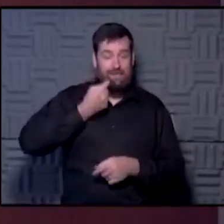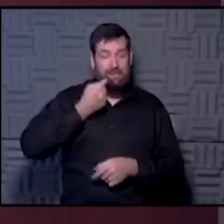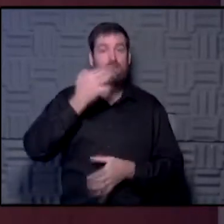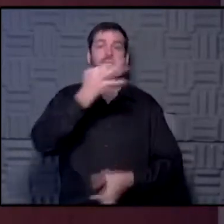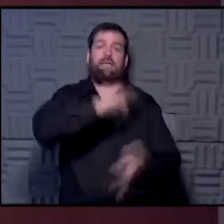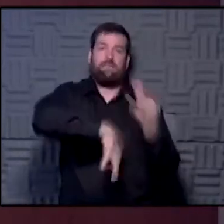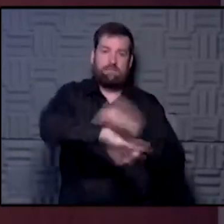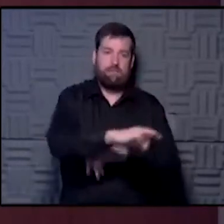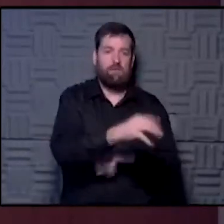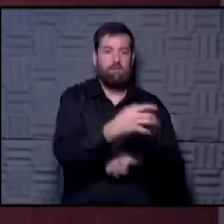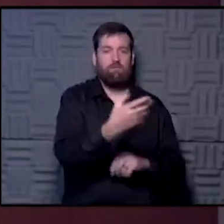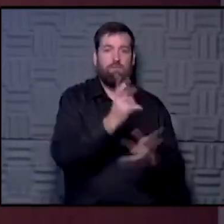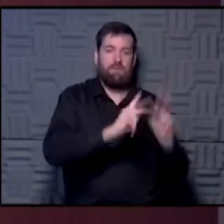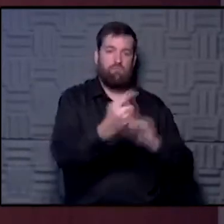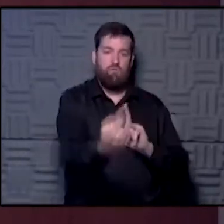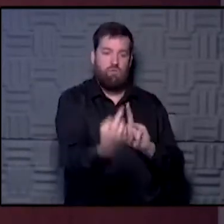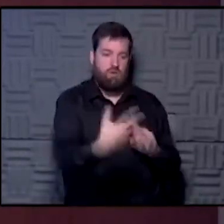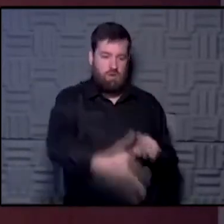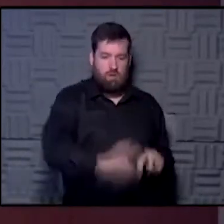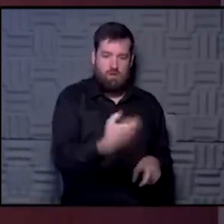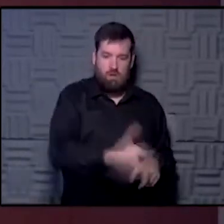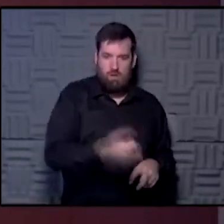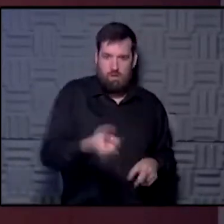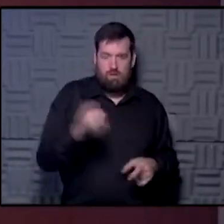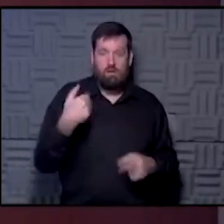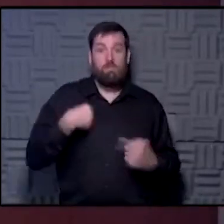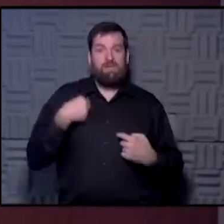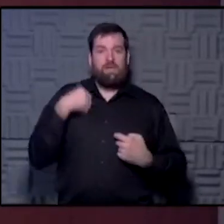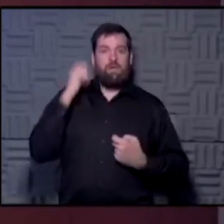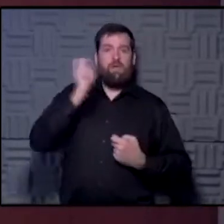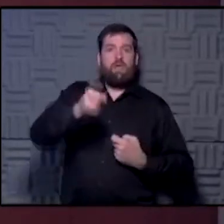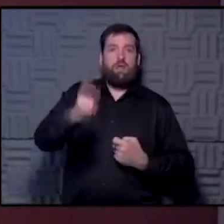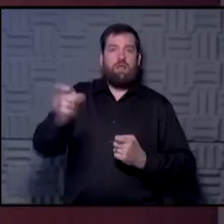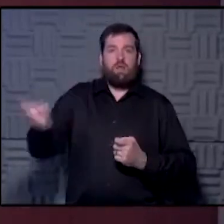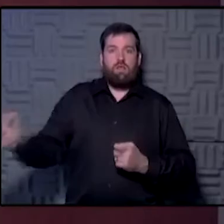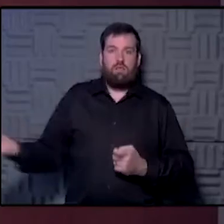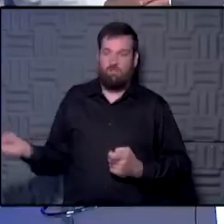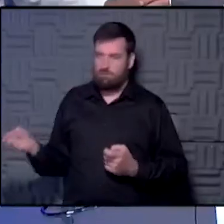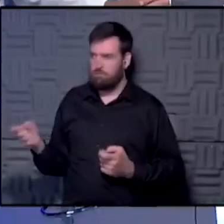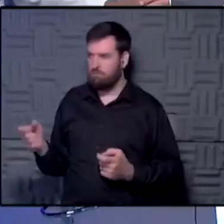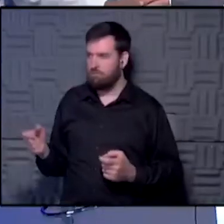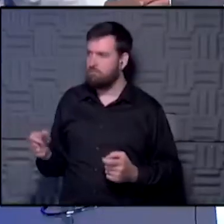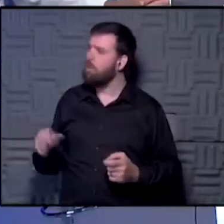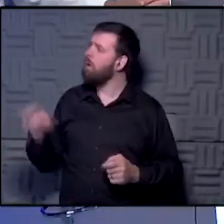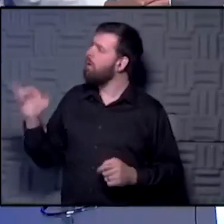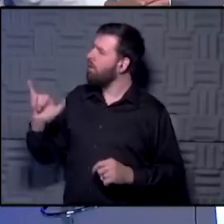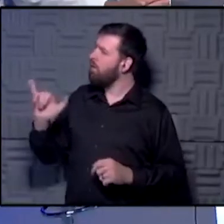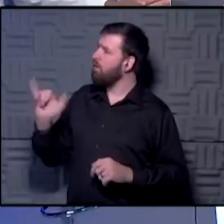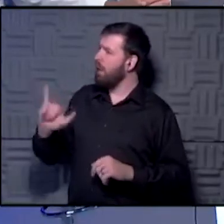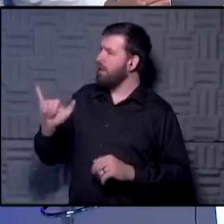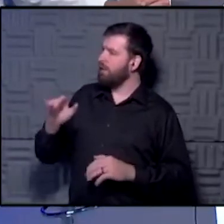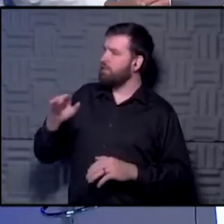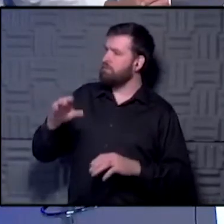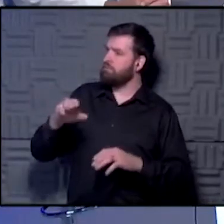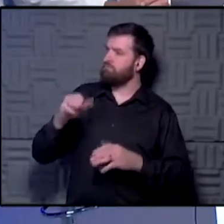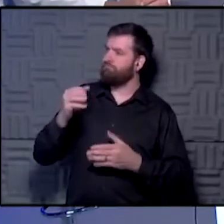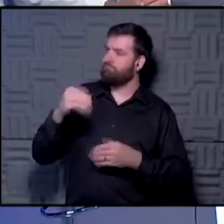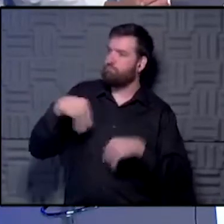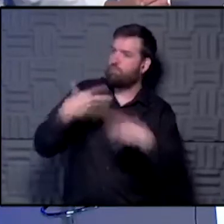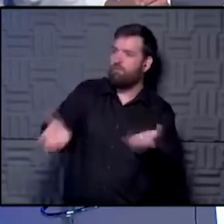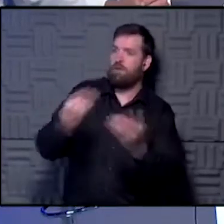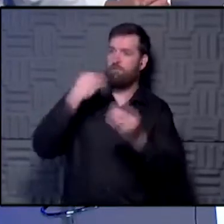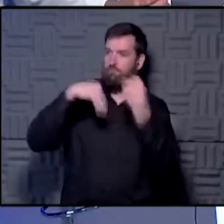than people putting their hands in. So it's only one hand in versus a whole bunch of hands into the bucket. Kind of like when we're serving food to a big